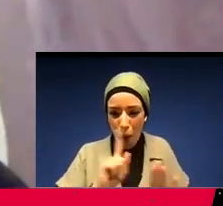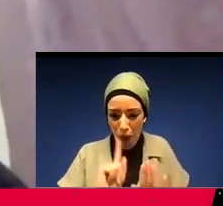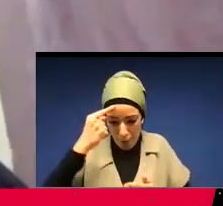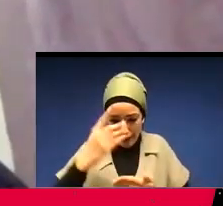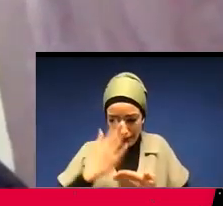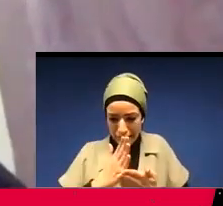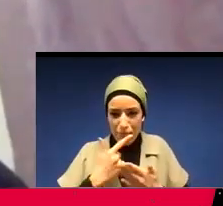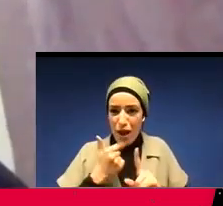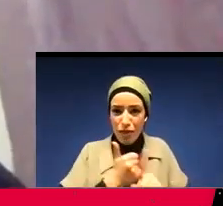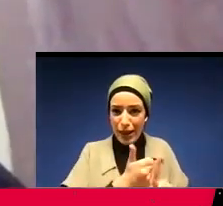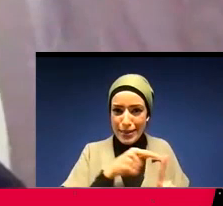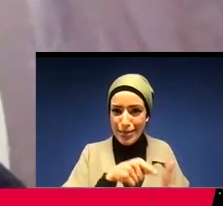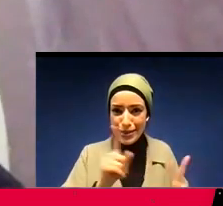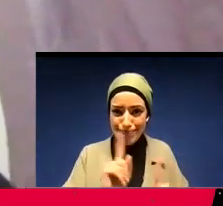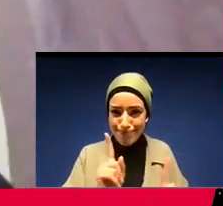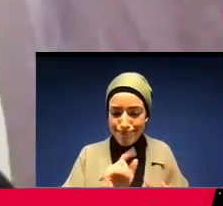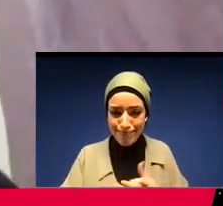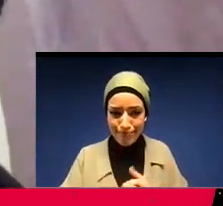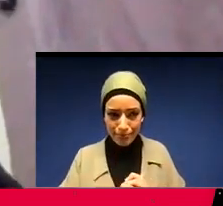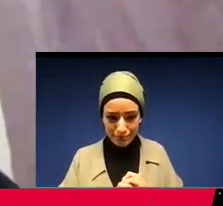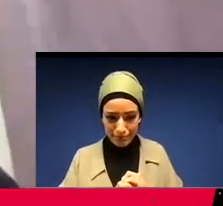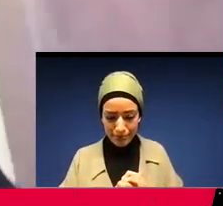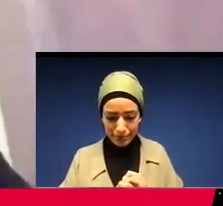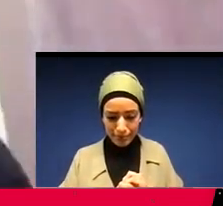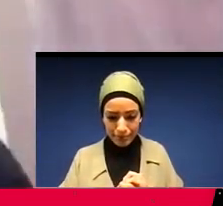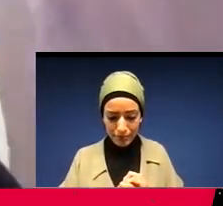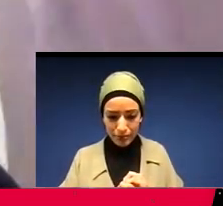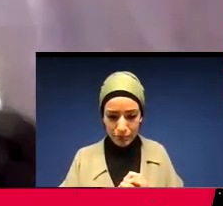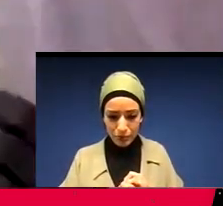advocating. It's not what I believe, but